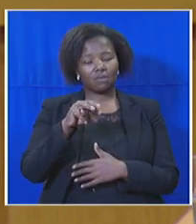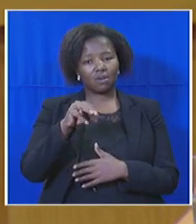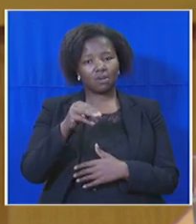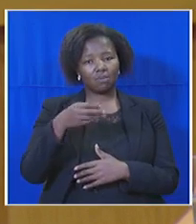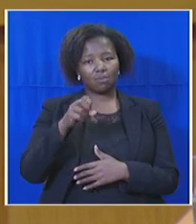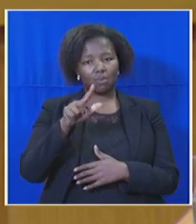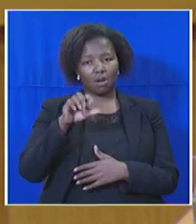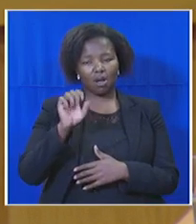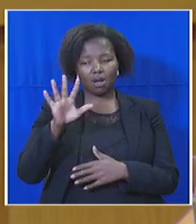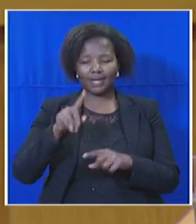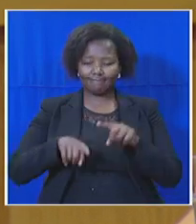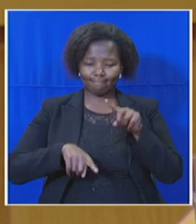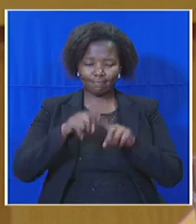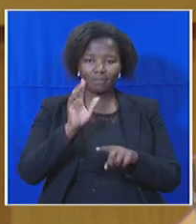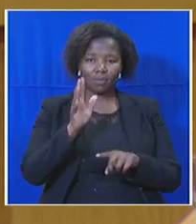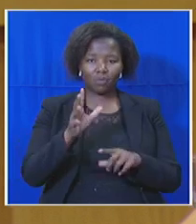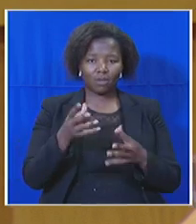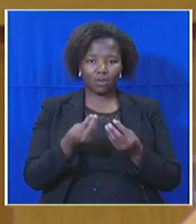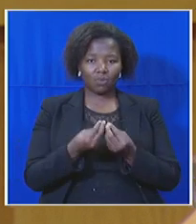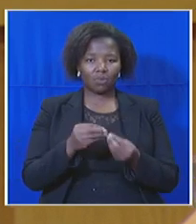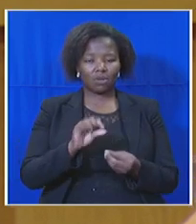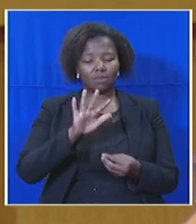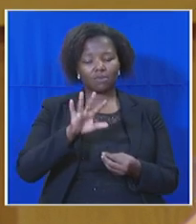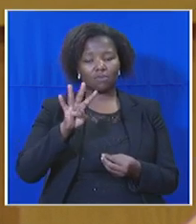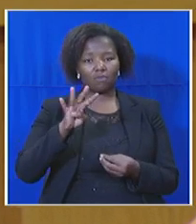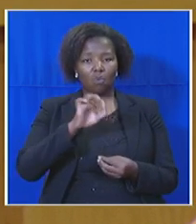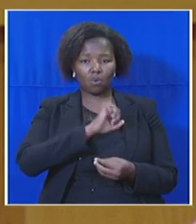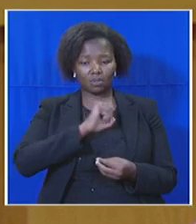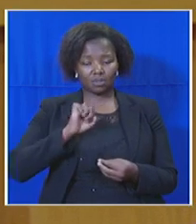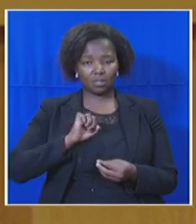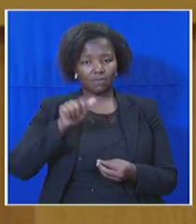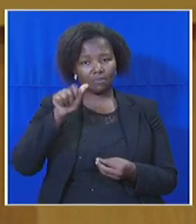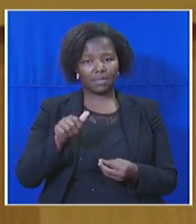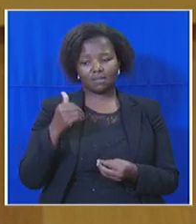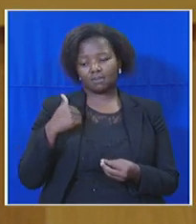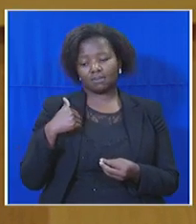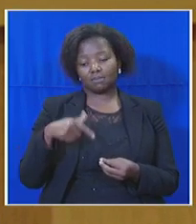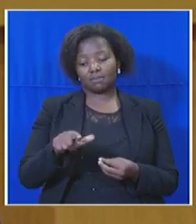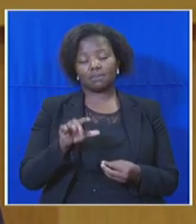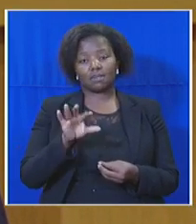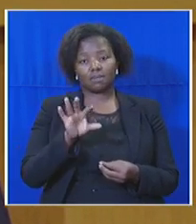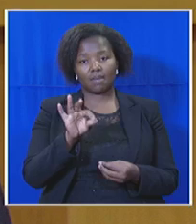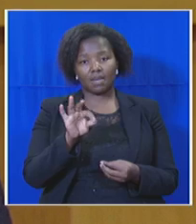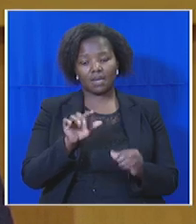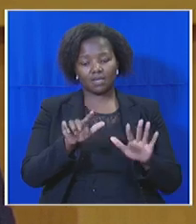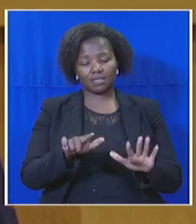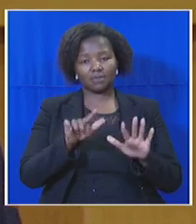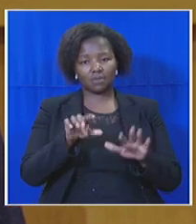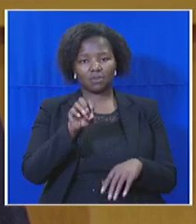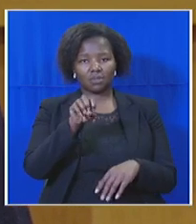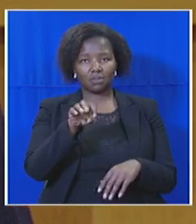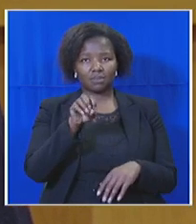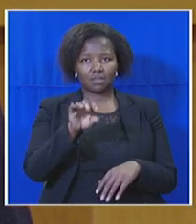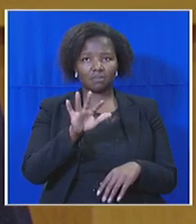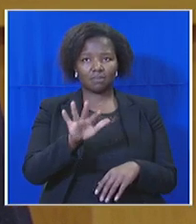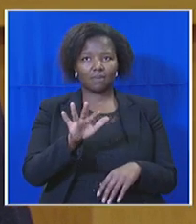street, along with 54 members of staff who care with them, on Monday, the 17th of September. This comes as a result